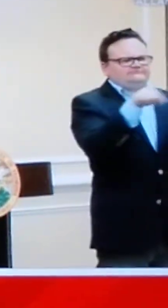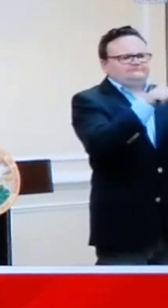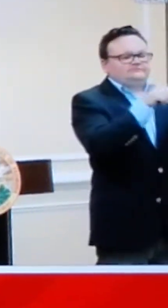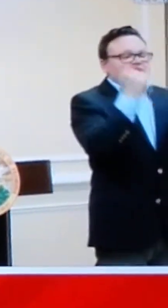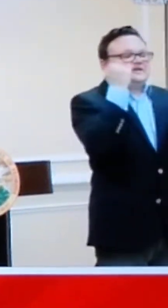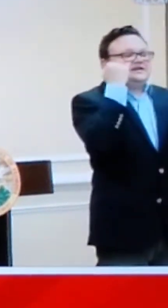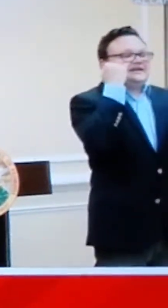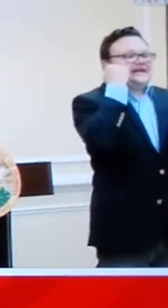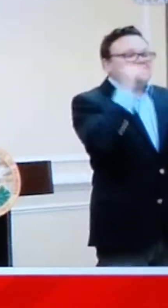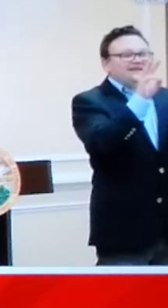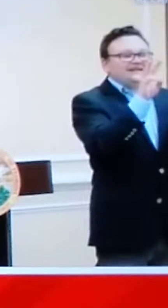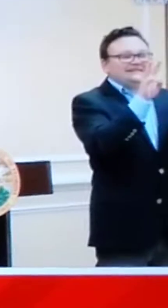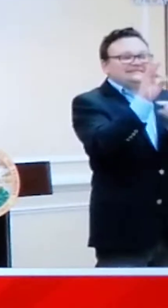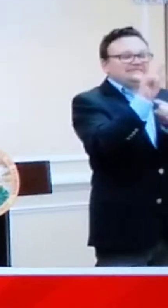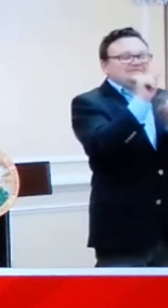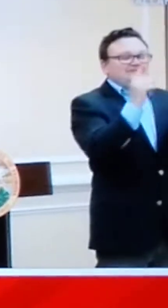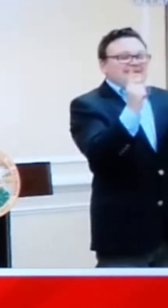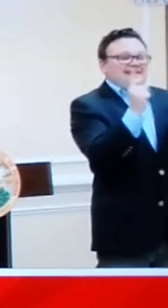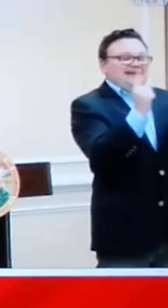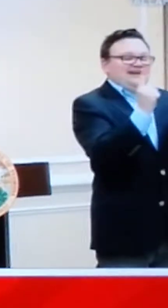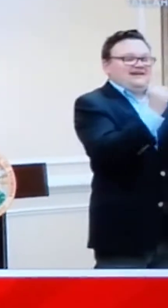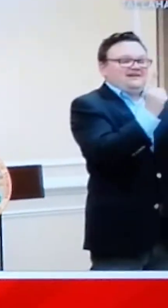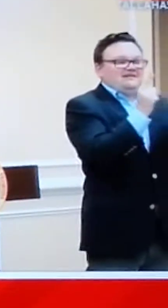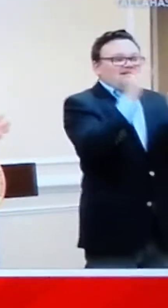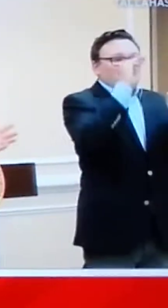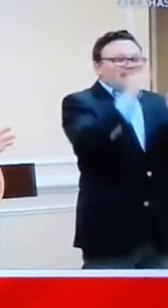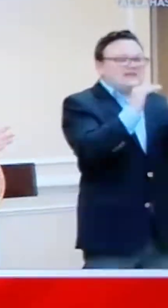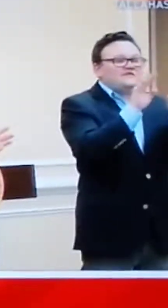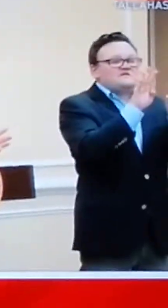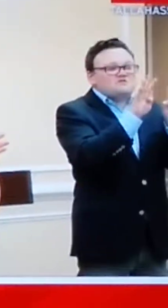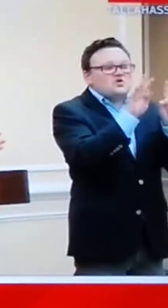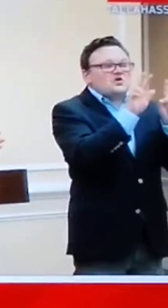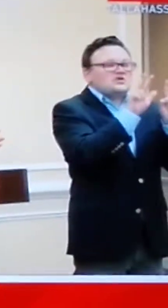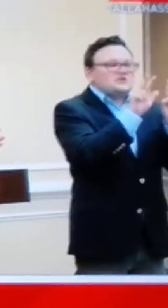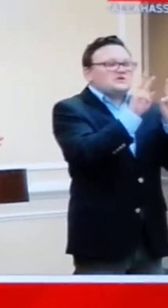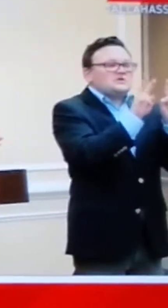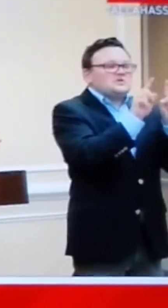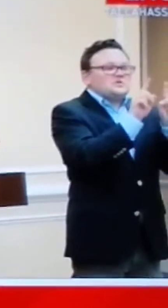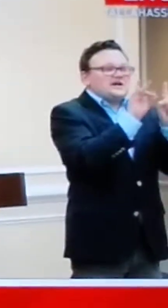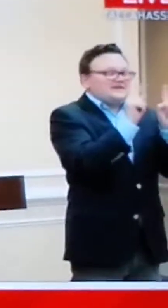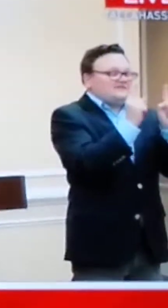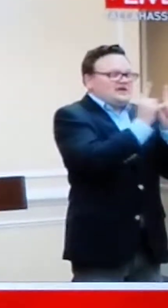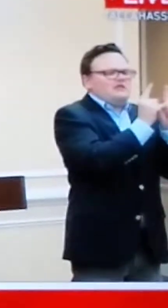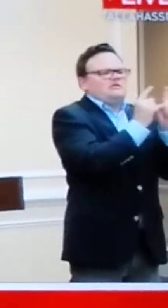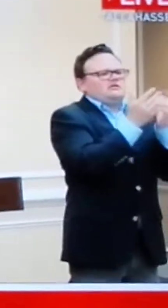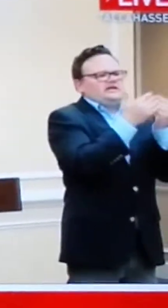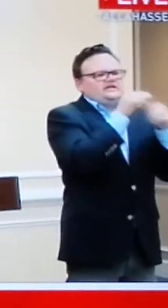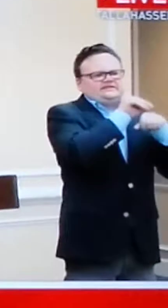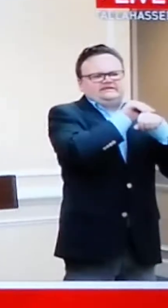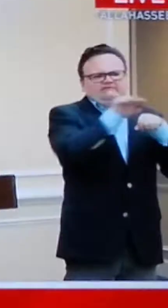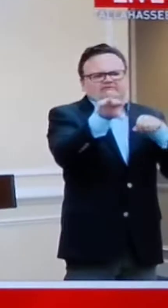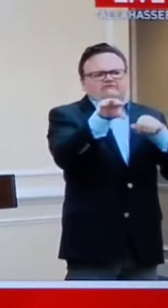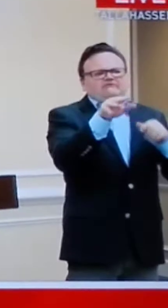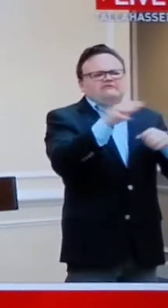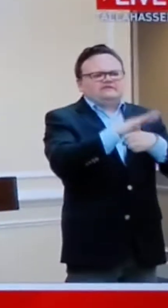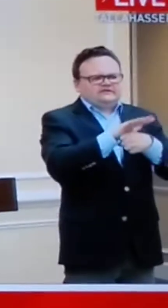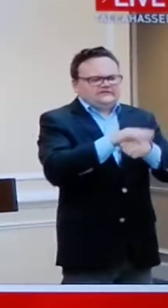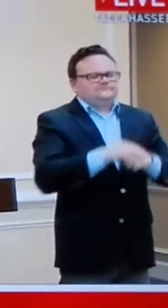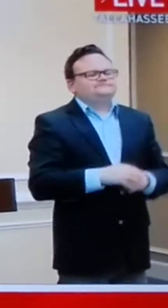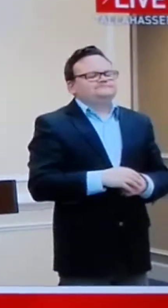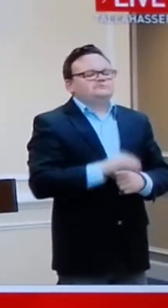within 6 feet of somebody. And so we are going to encourage people, consistent with the president's guidance, to utilize